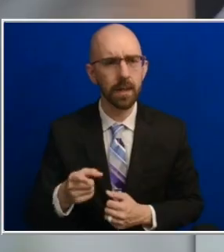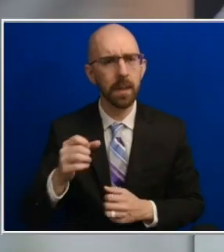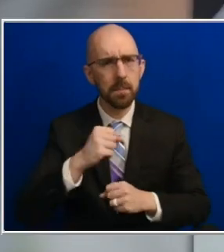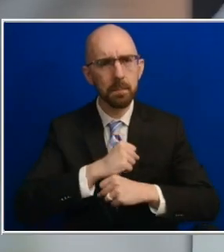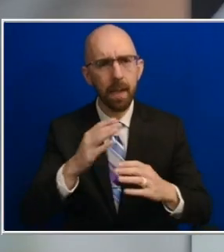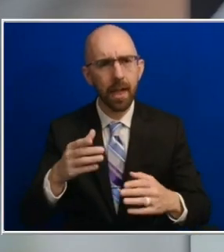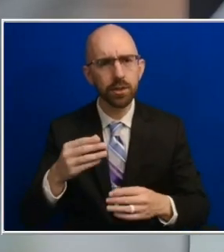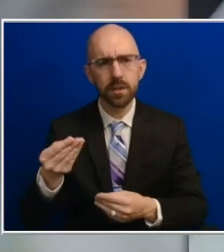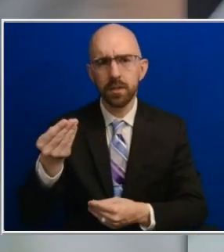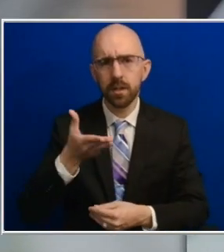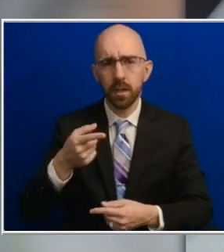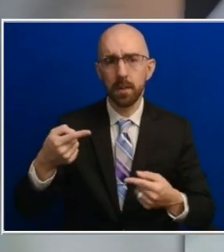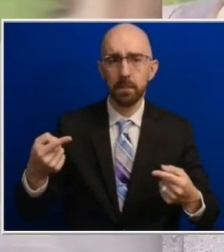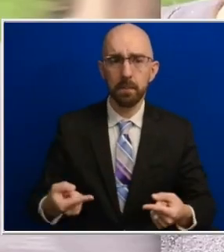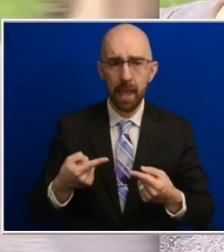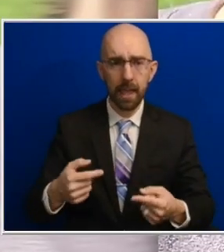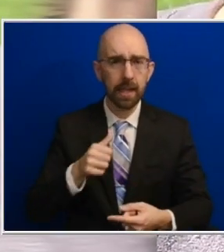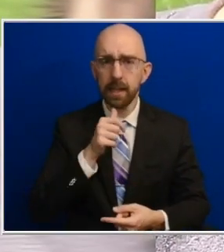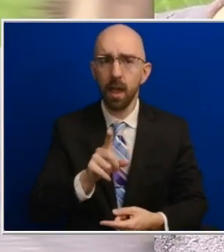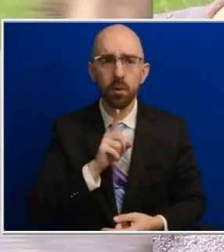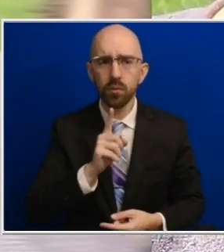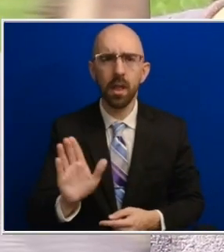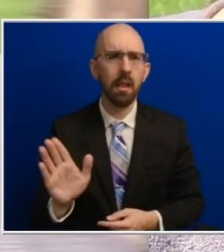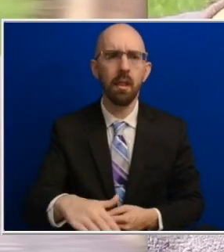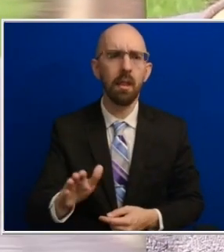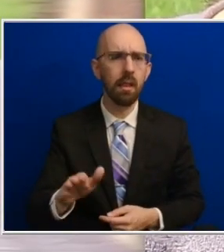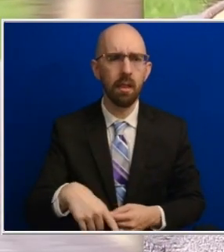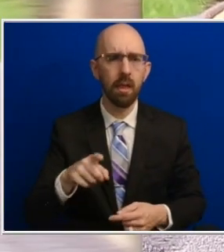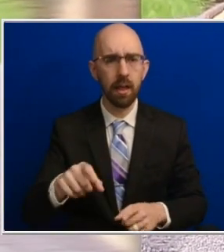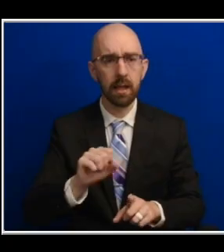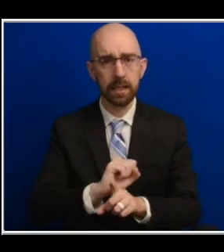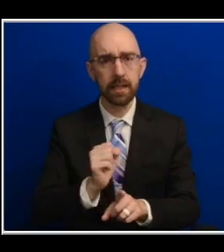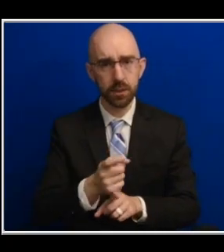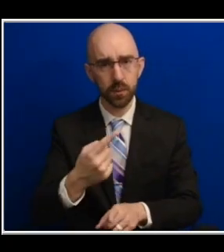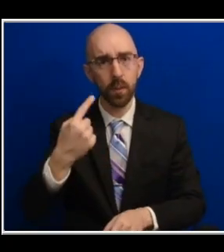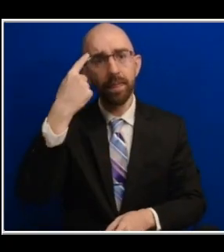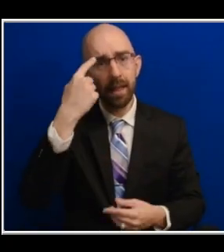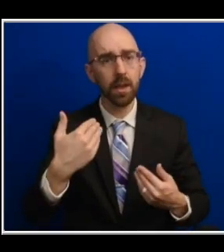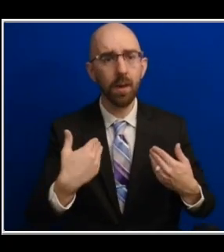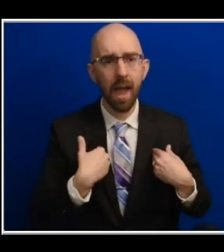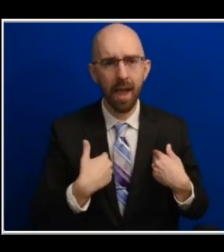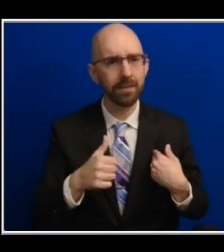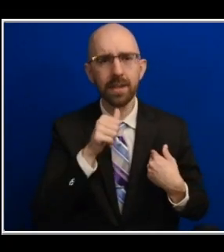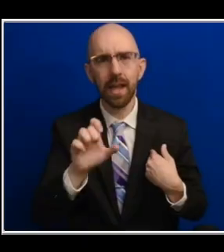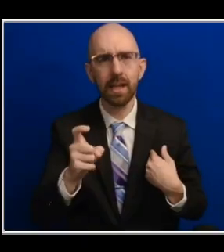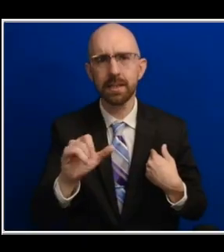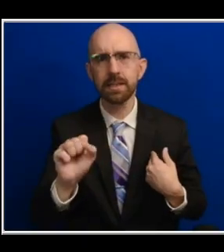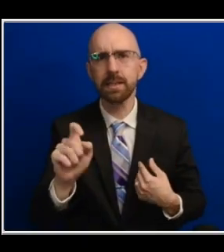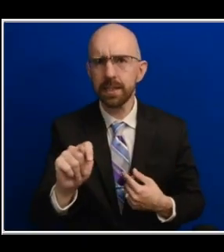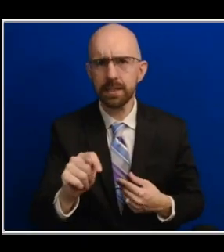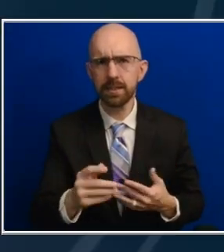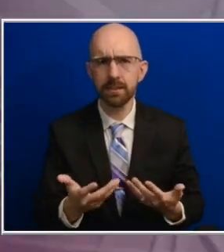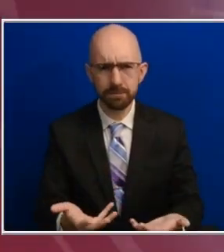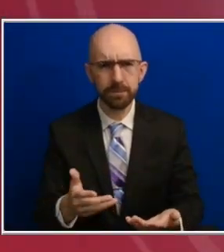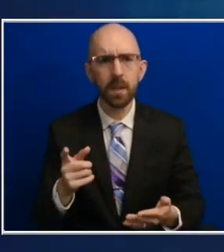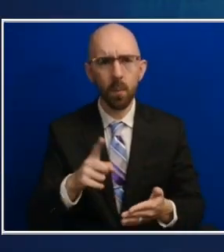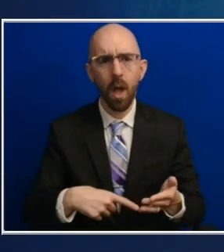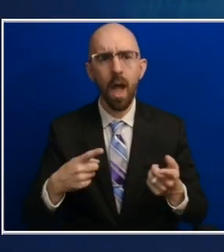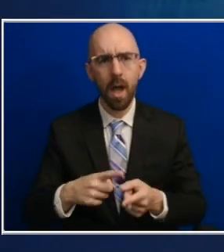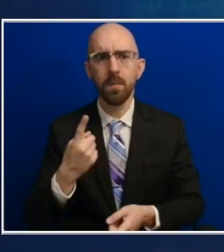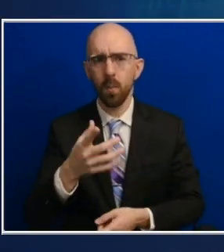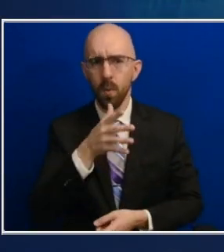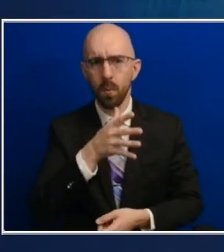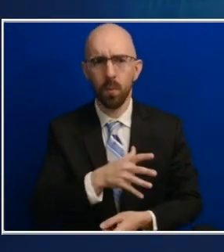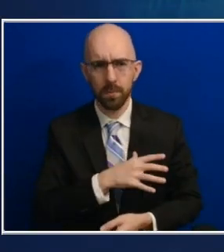your pain is not real and that the condition you think you have doesn't exist. That's what happened to one woman.